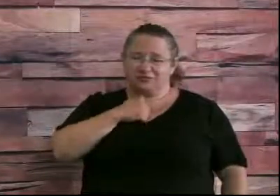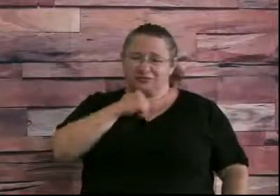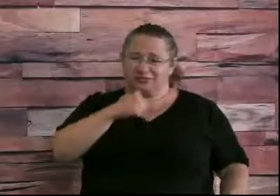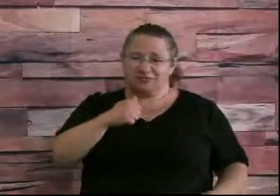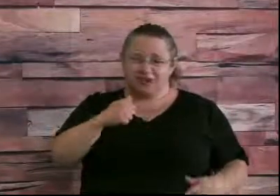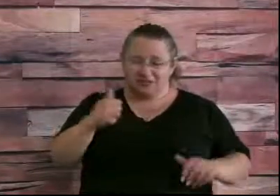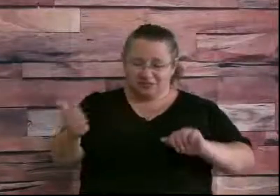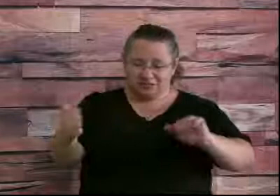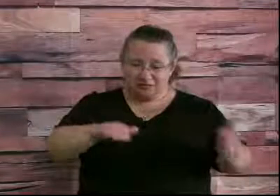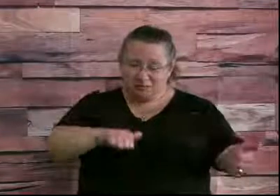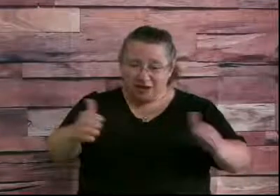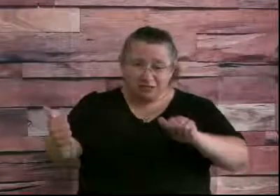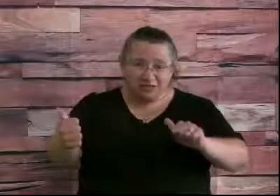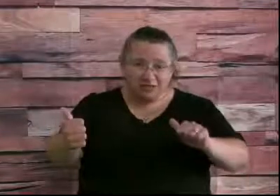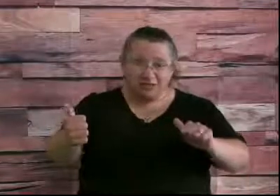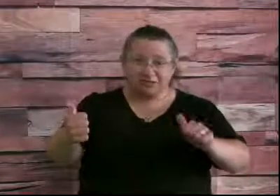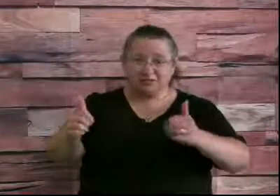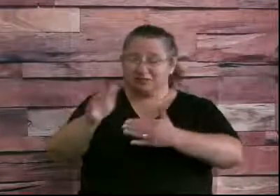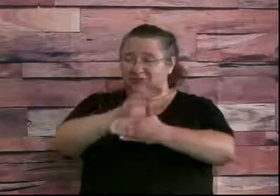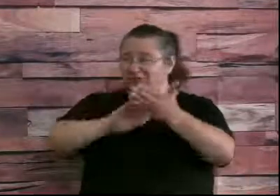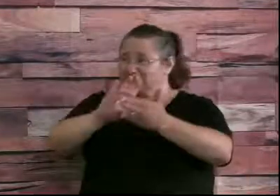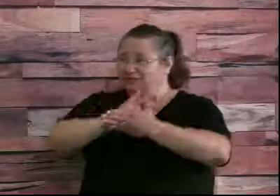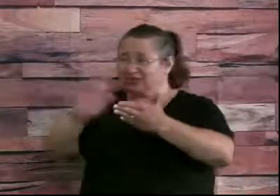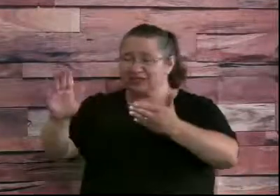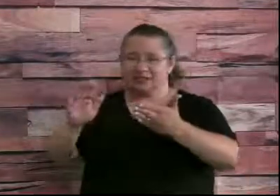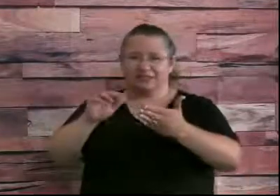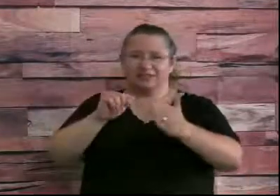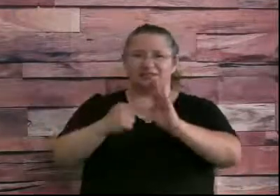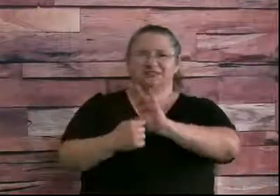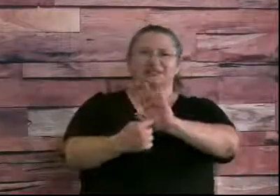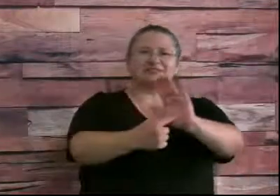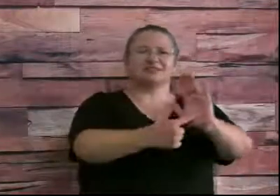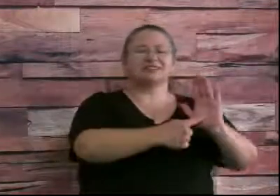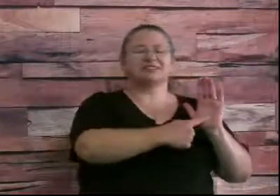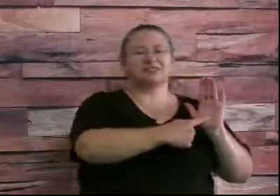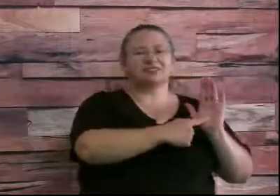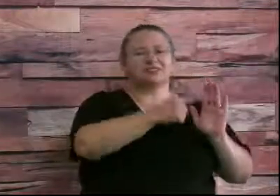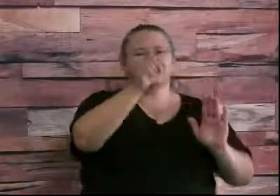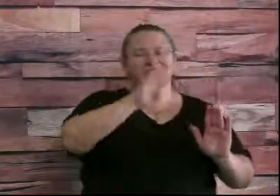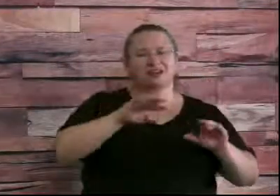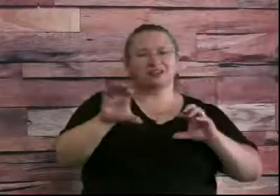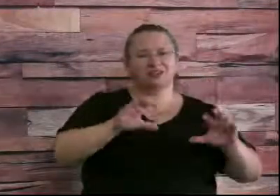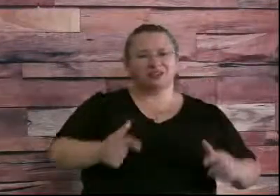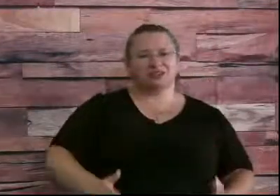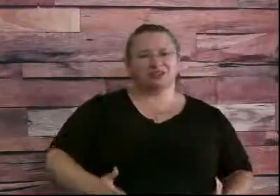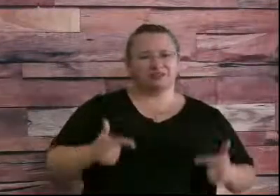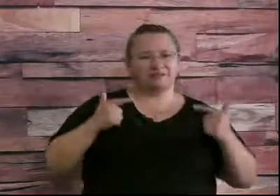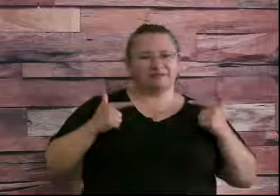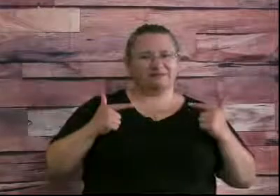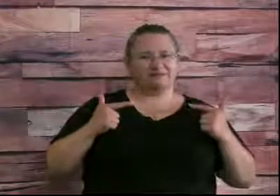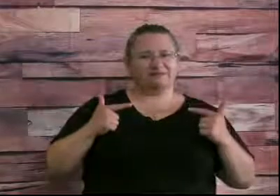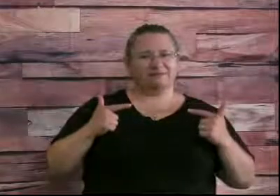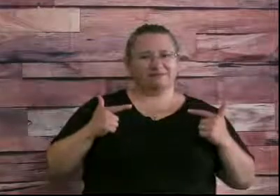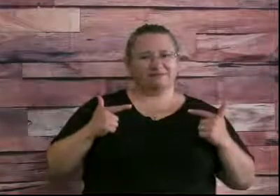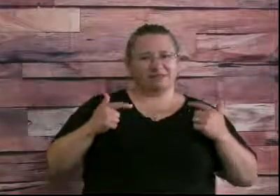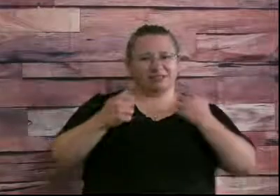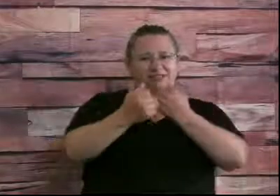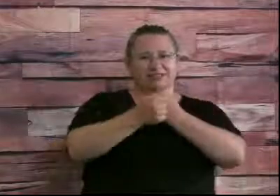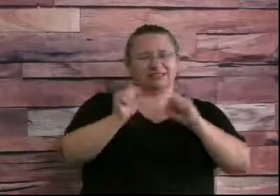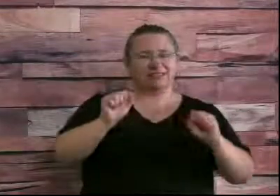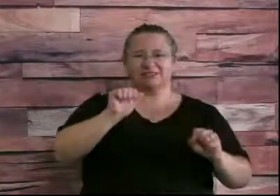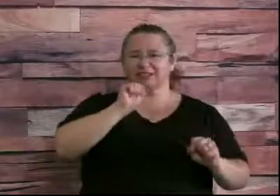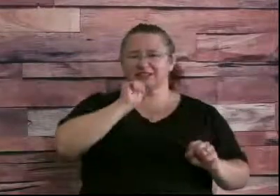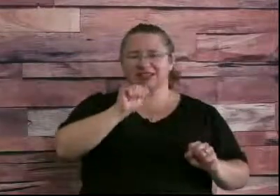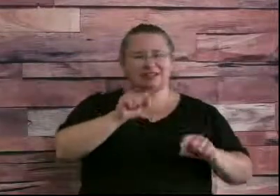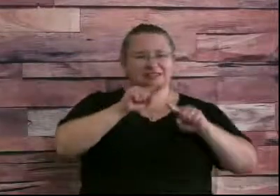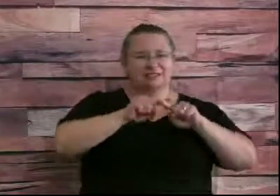whether we baptize them or not if they're going to get saved. No, baptism is just a symbol of what God has done in their lives. No, their salvation is